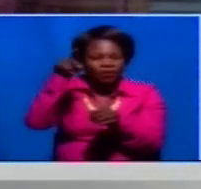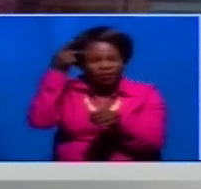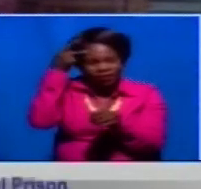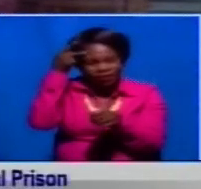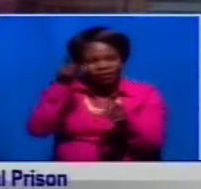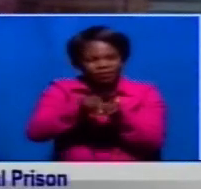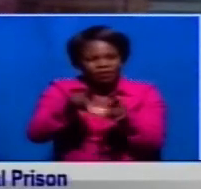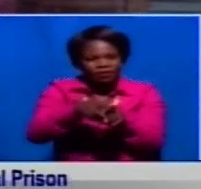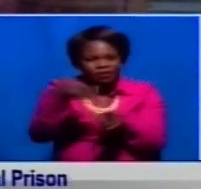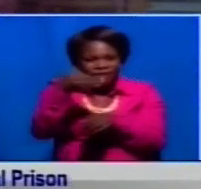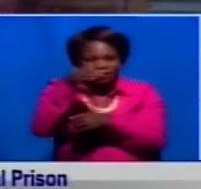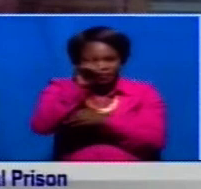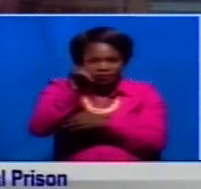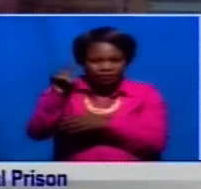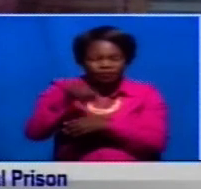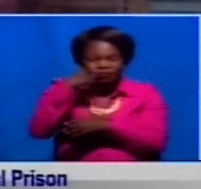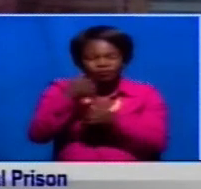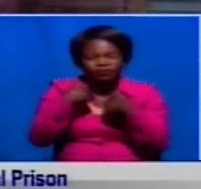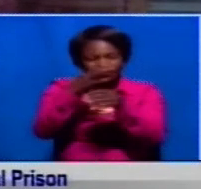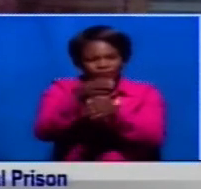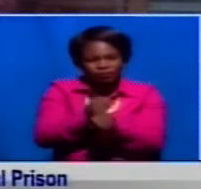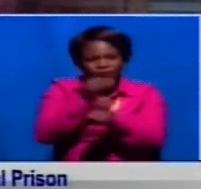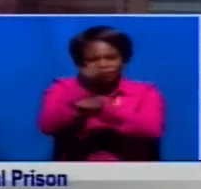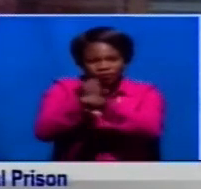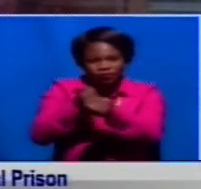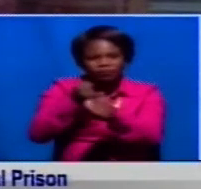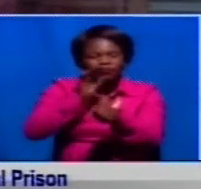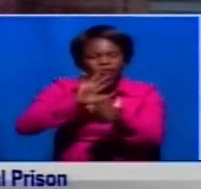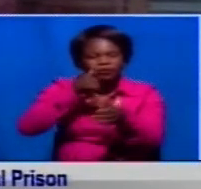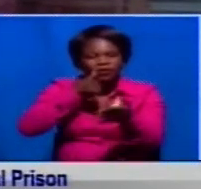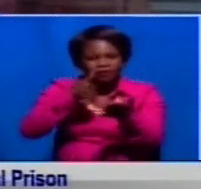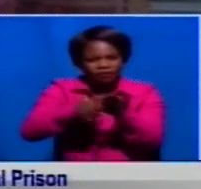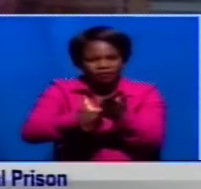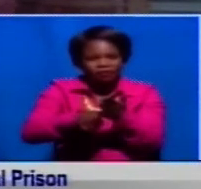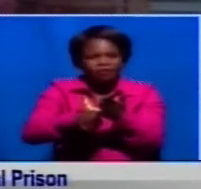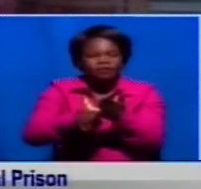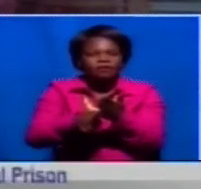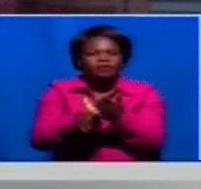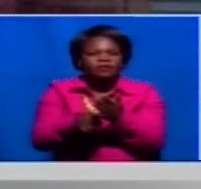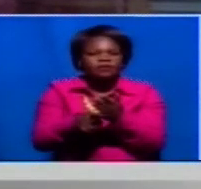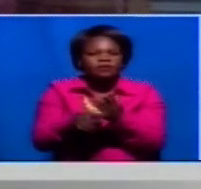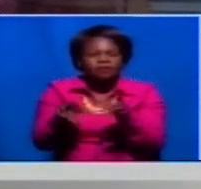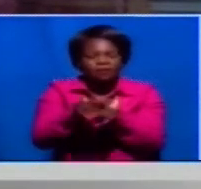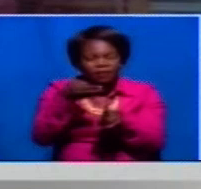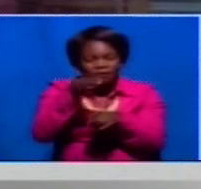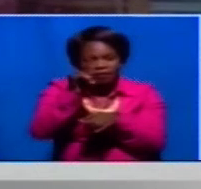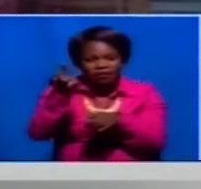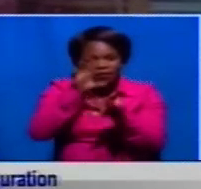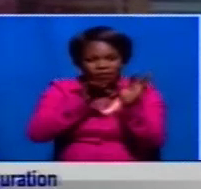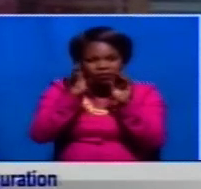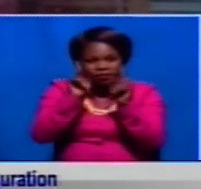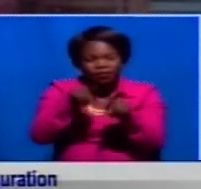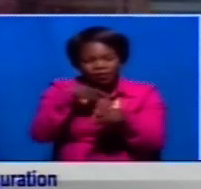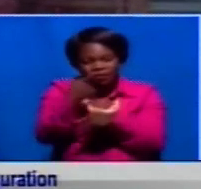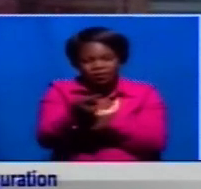and Development says it has received invitations for the inauguration and the state banquet. FDD spokesperson Antonio